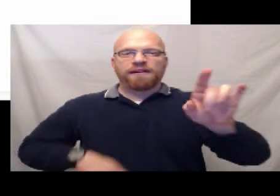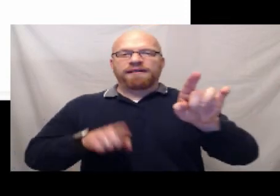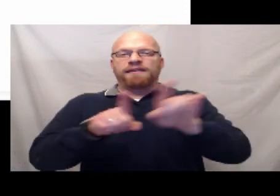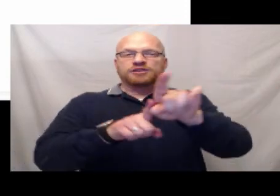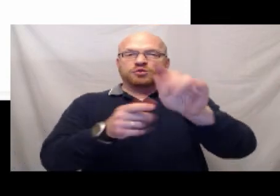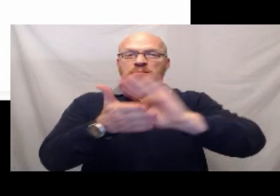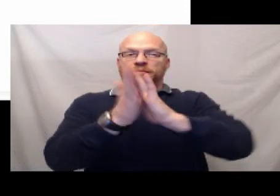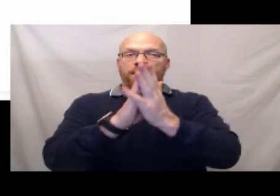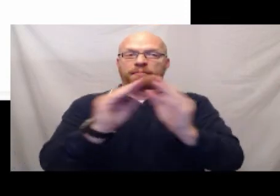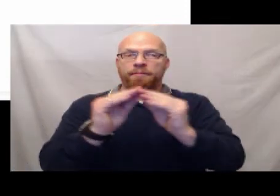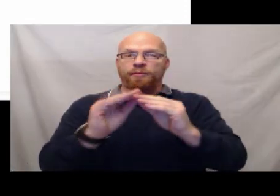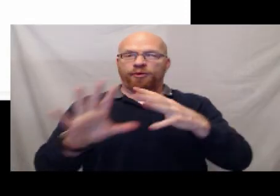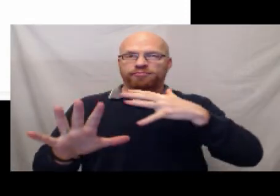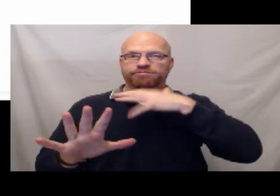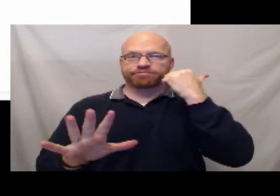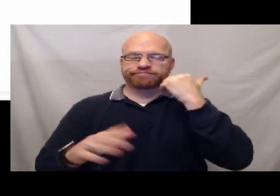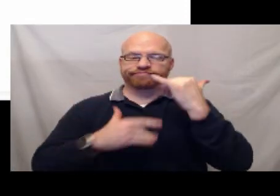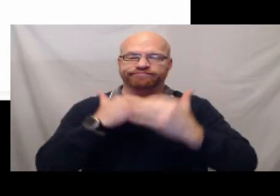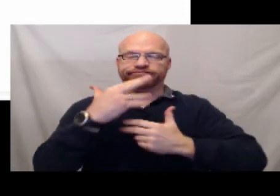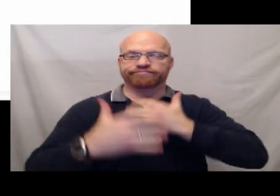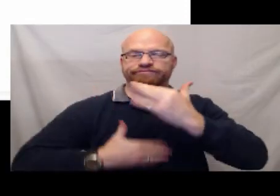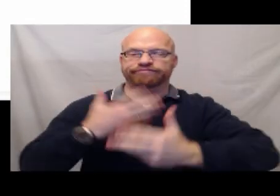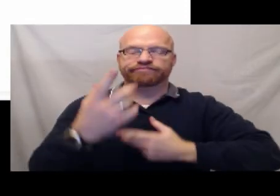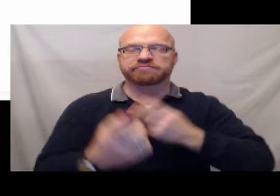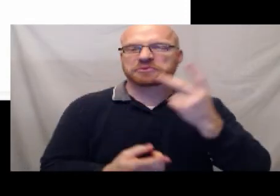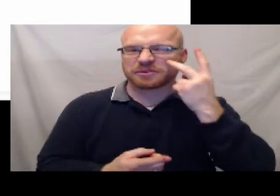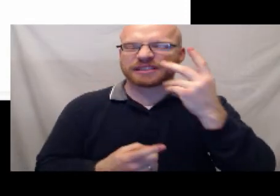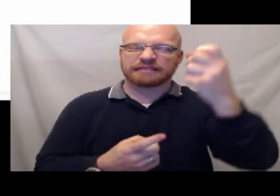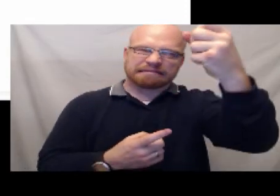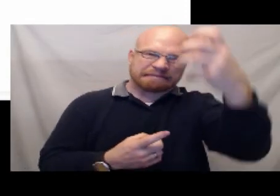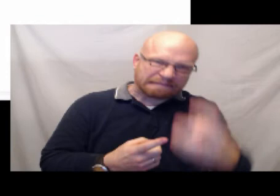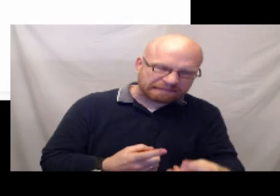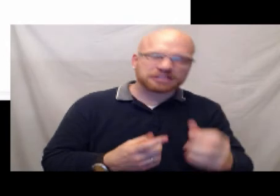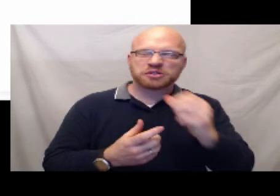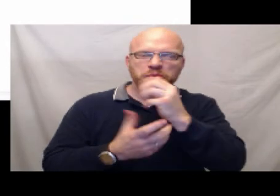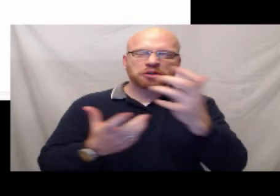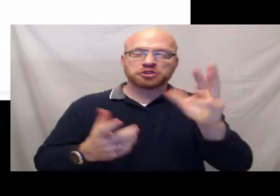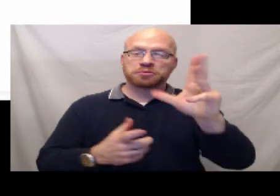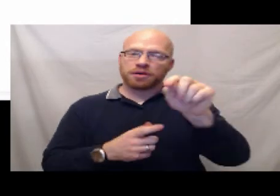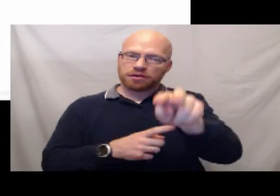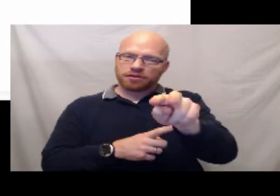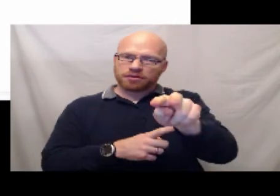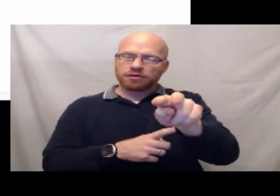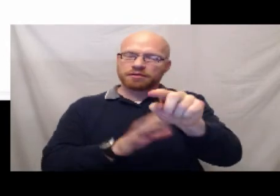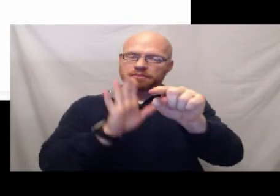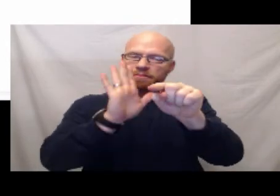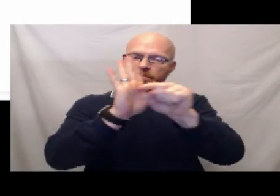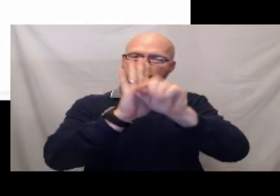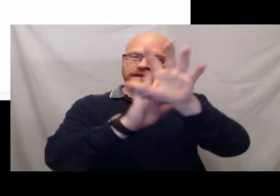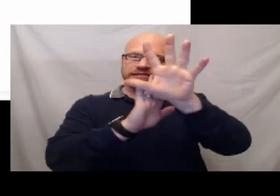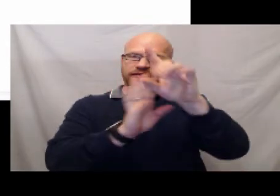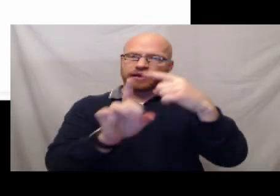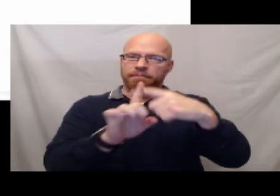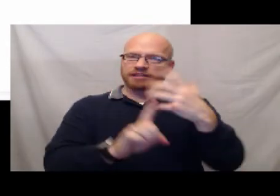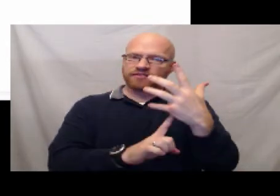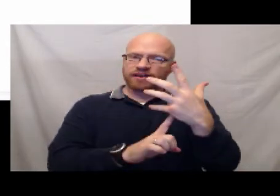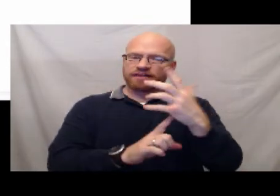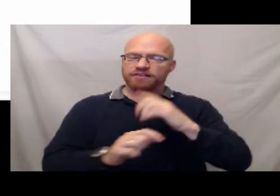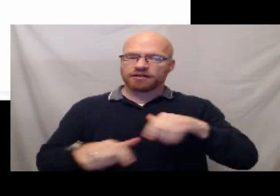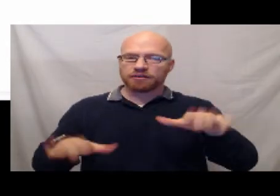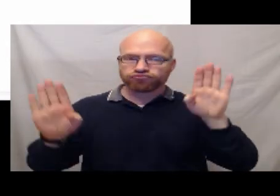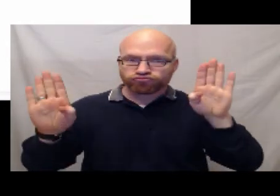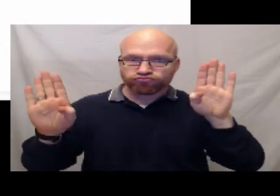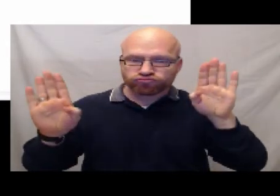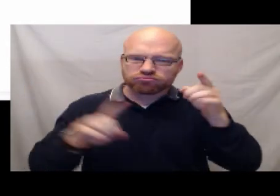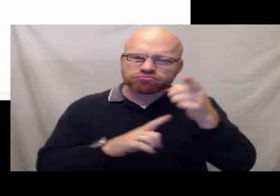So, as you become more skilled with this, factoring trinomials, you'll see several pairs, and you'll see when I say plus and minus